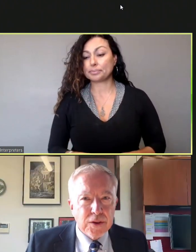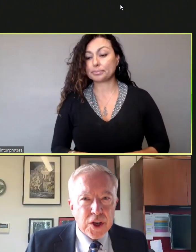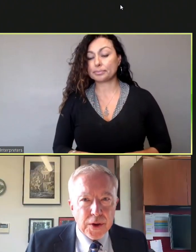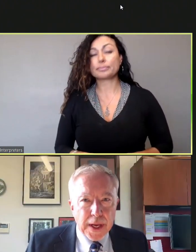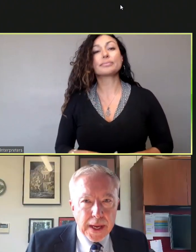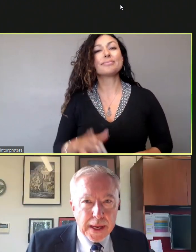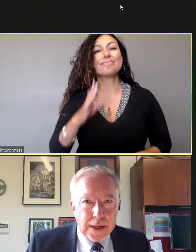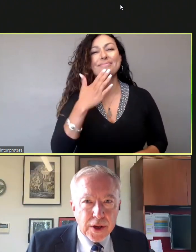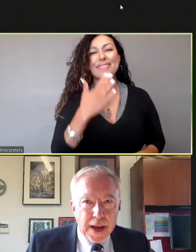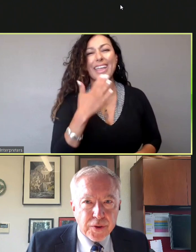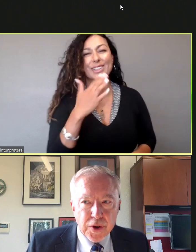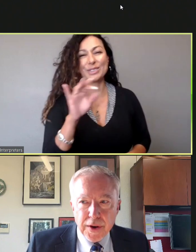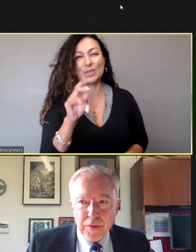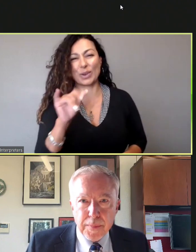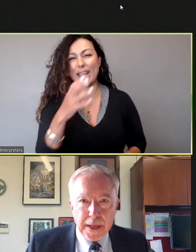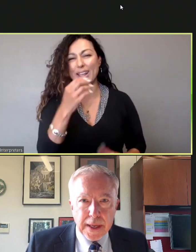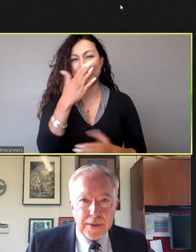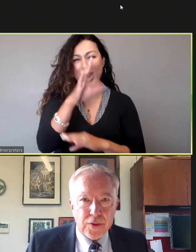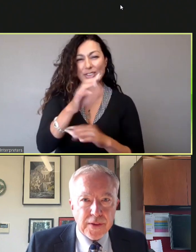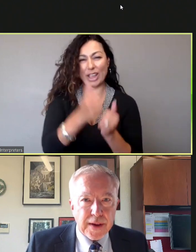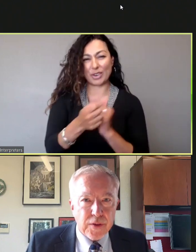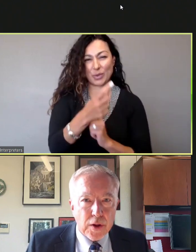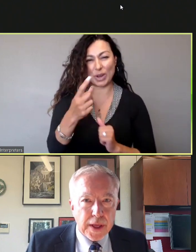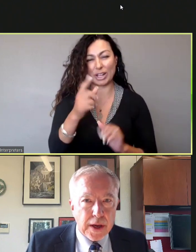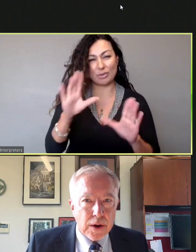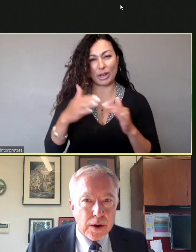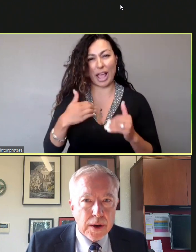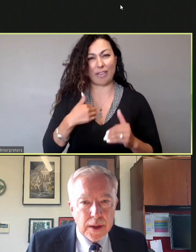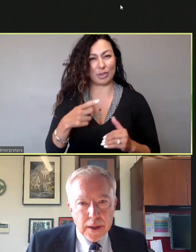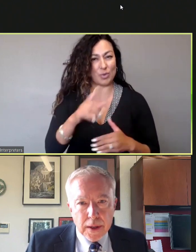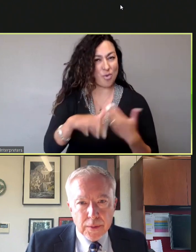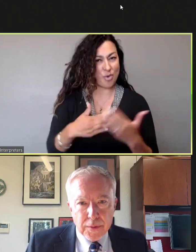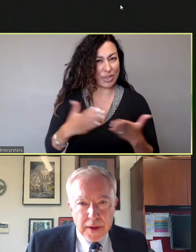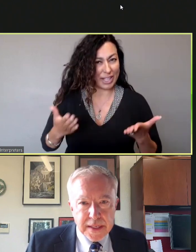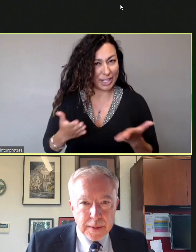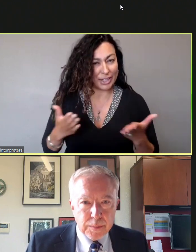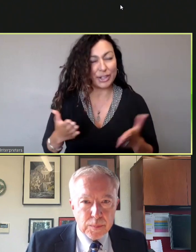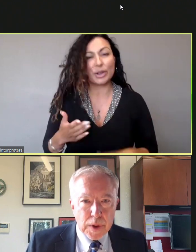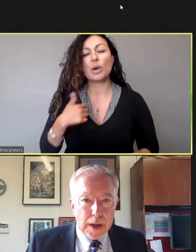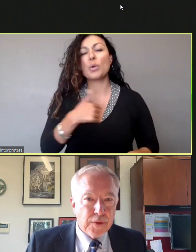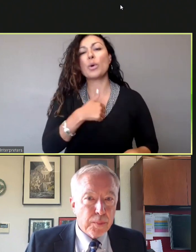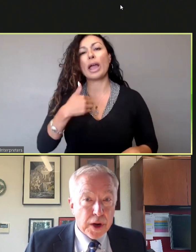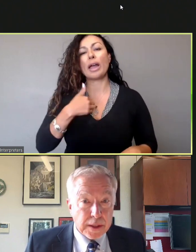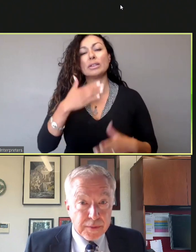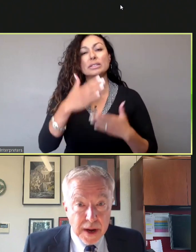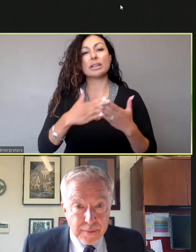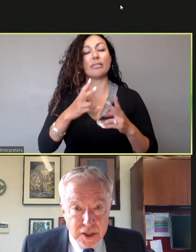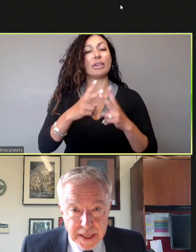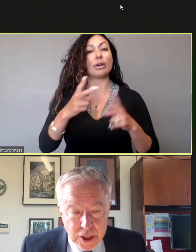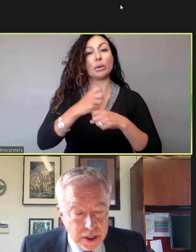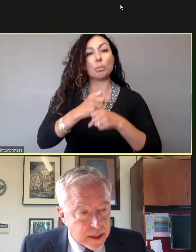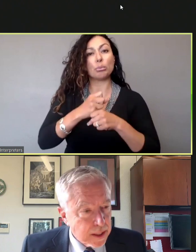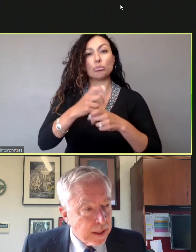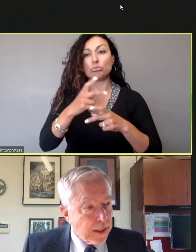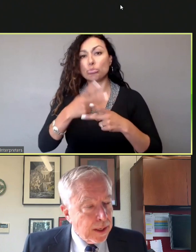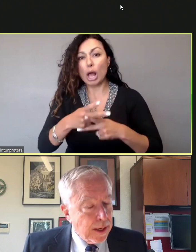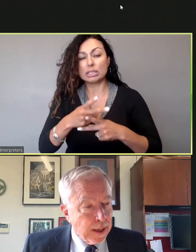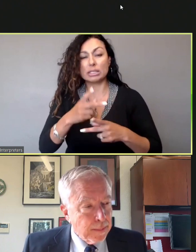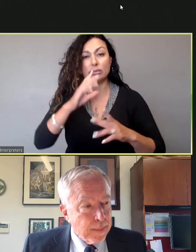Thank you, Jody, and good afternoon, everybody. It's great to have you all here. We've had some very productive